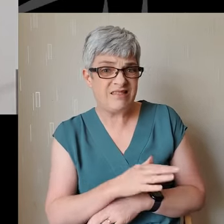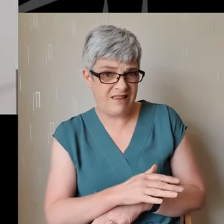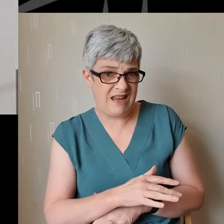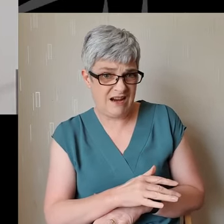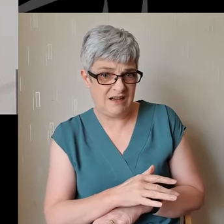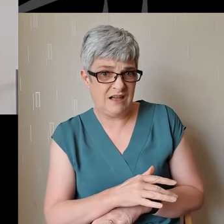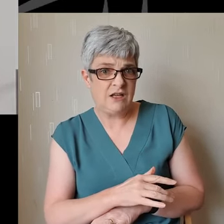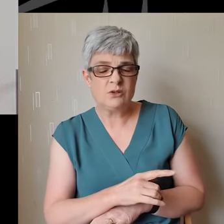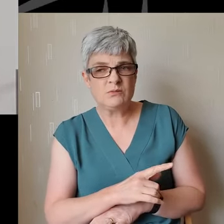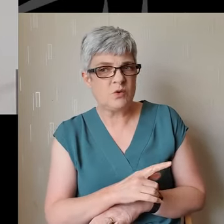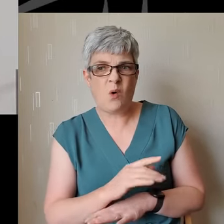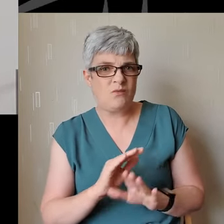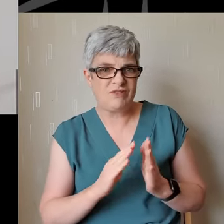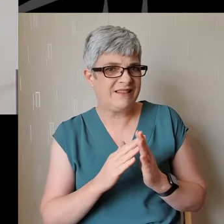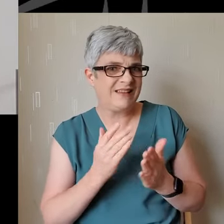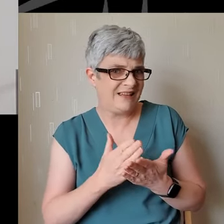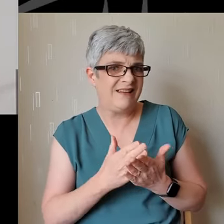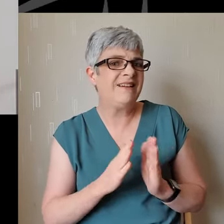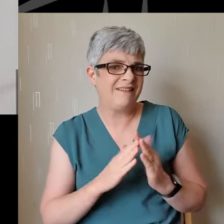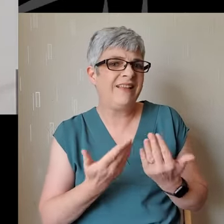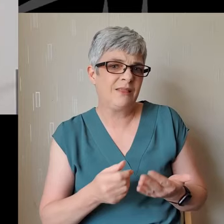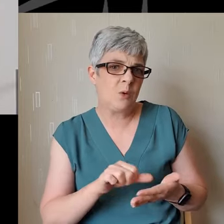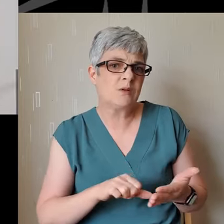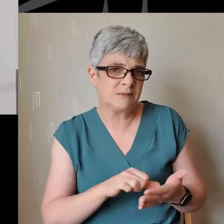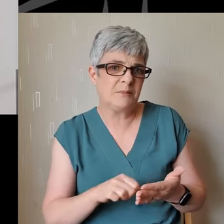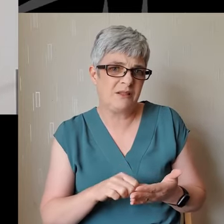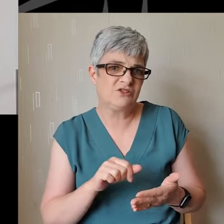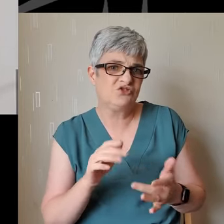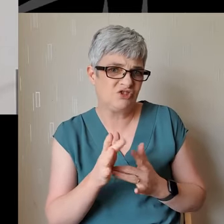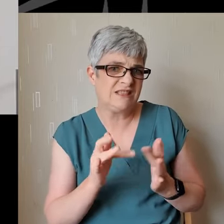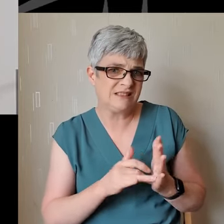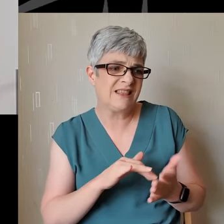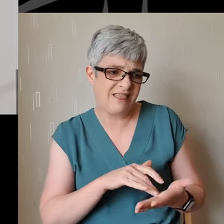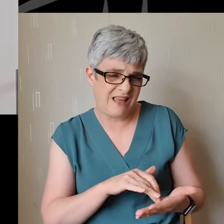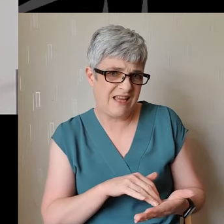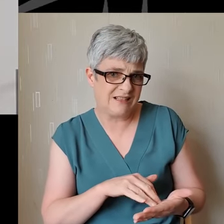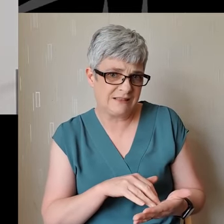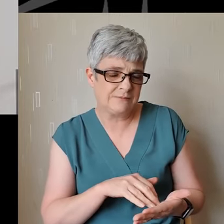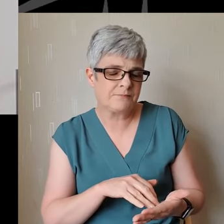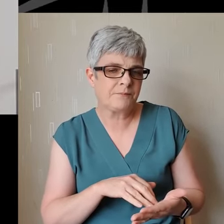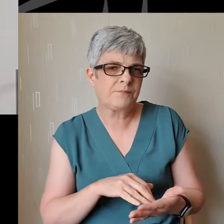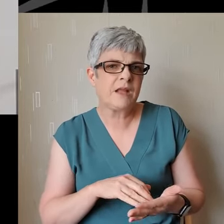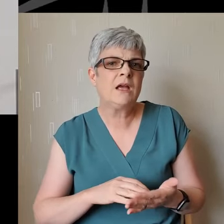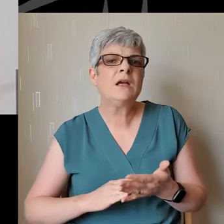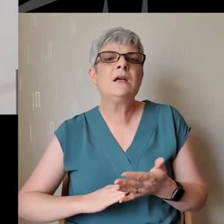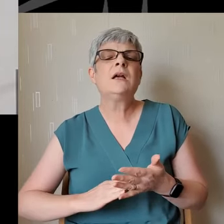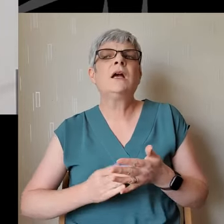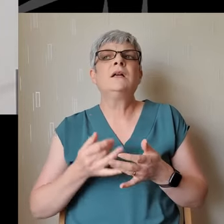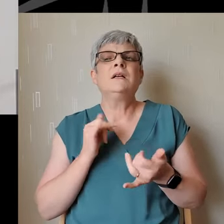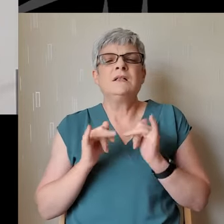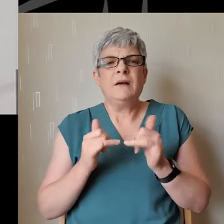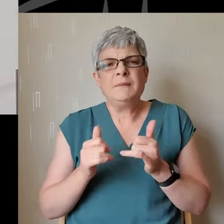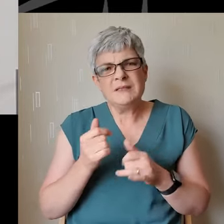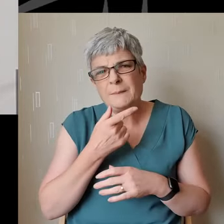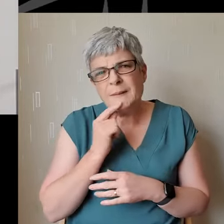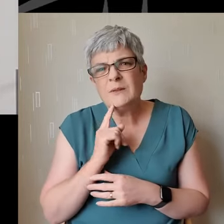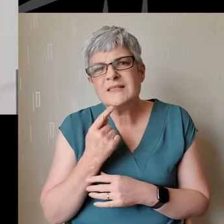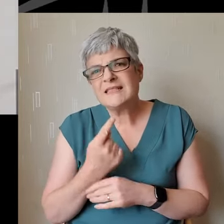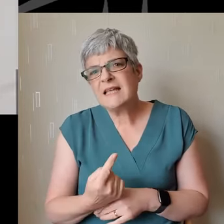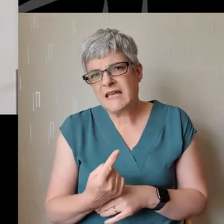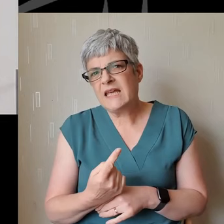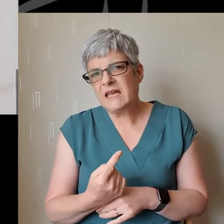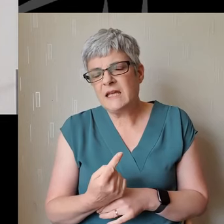the Jesus of the gospel. But sometimes there's substance. It's something that people say, and in this case,